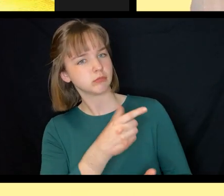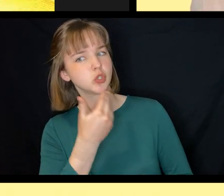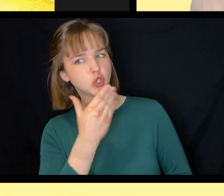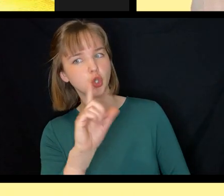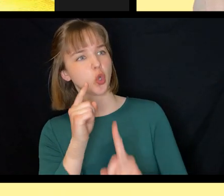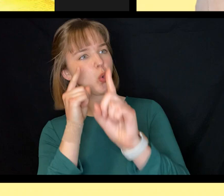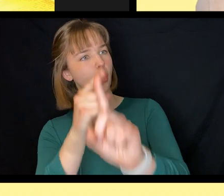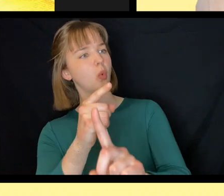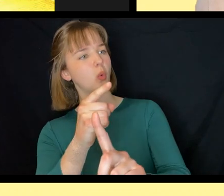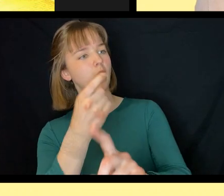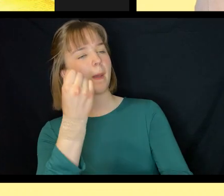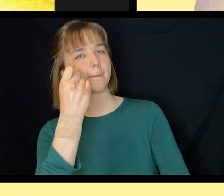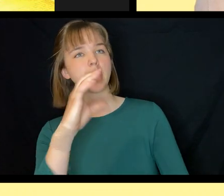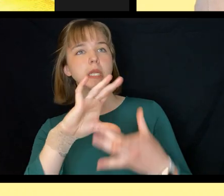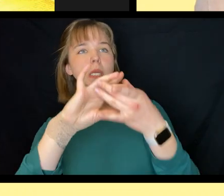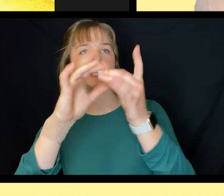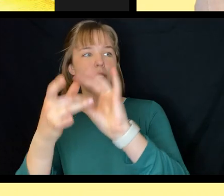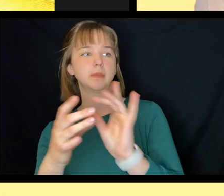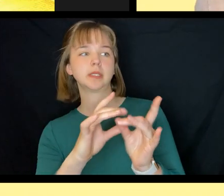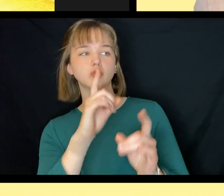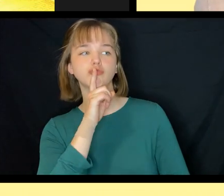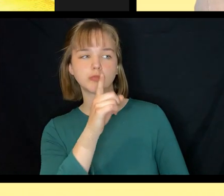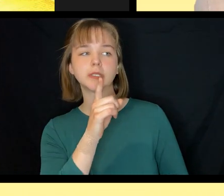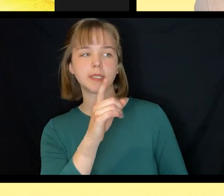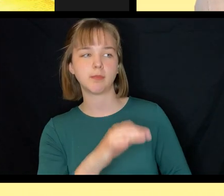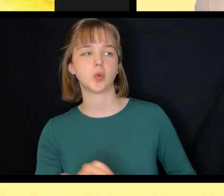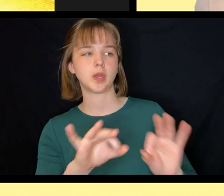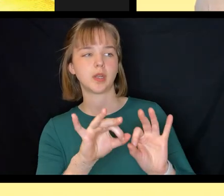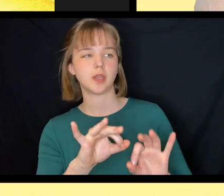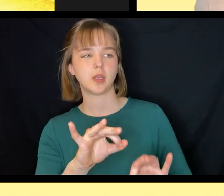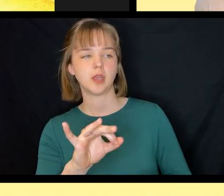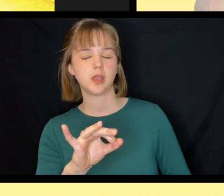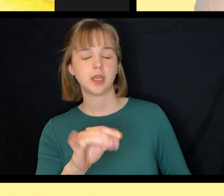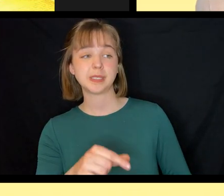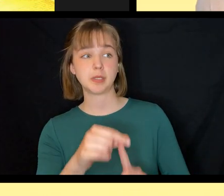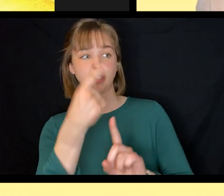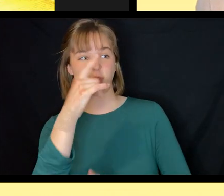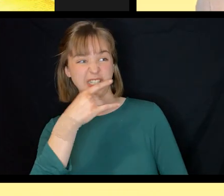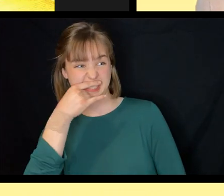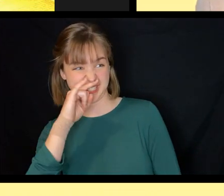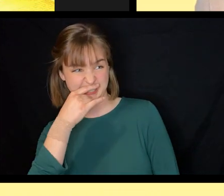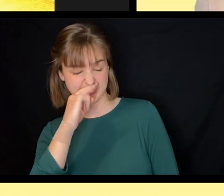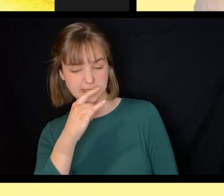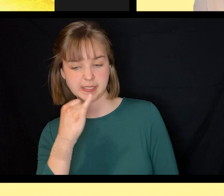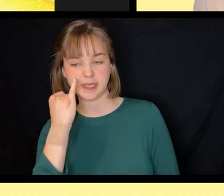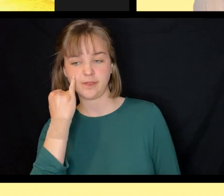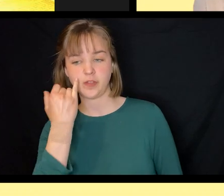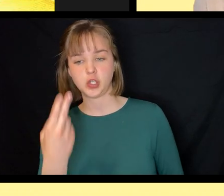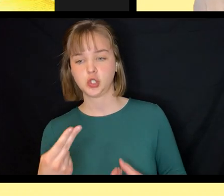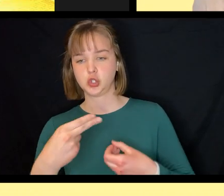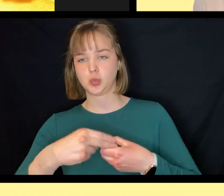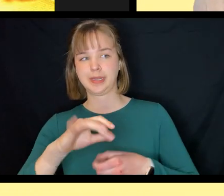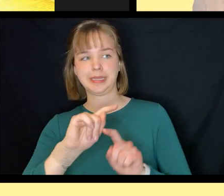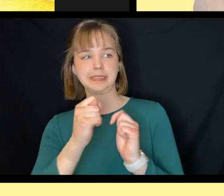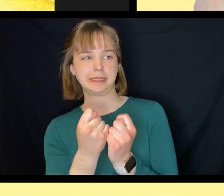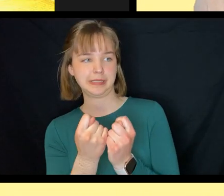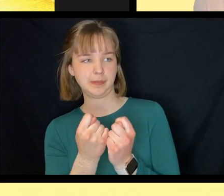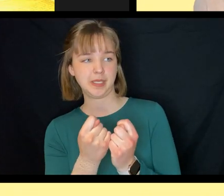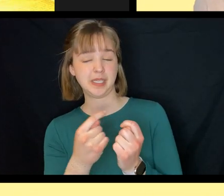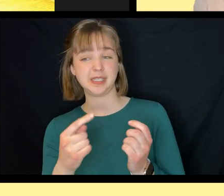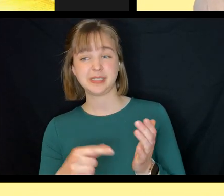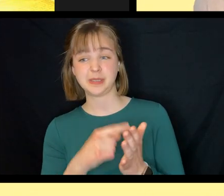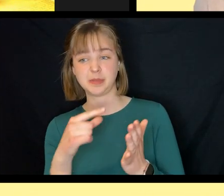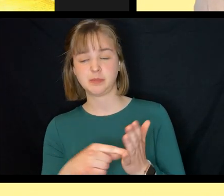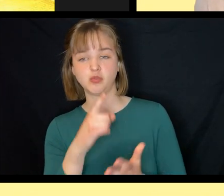but absolutely, like for Yeah, kids, and because there's young kids too, especially in the Paralympics, like the age starts, like they start